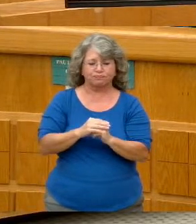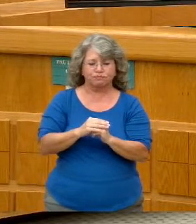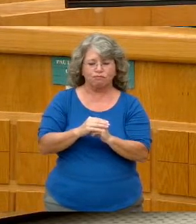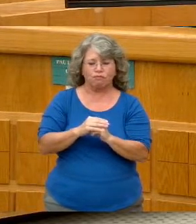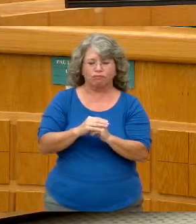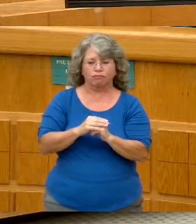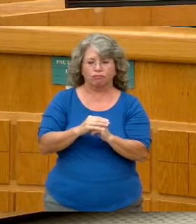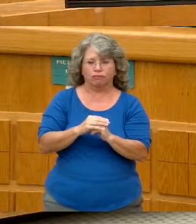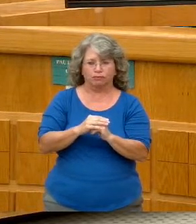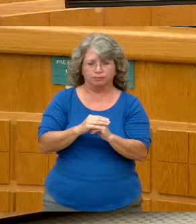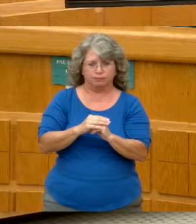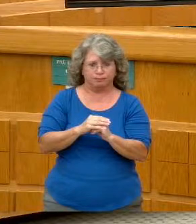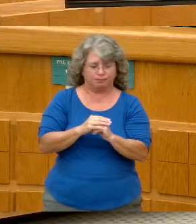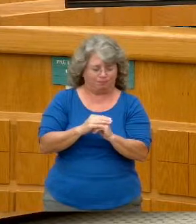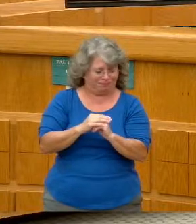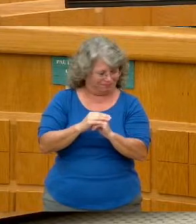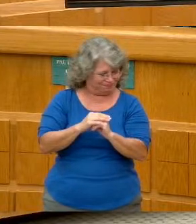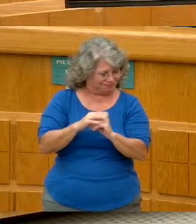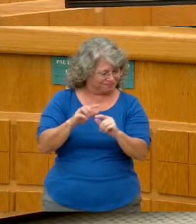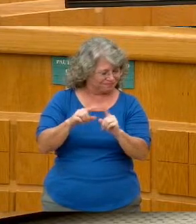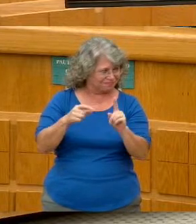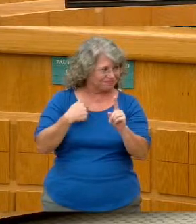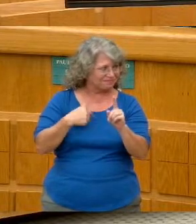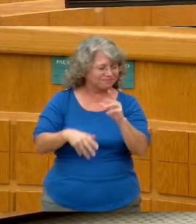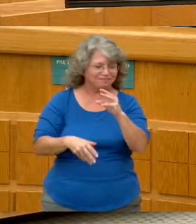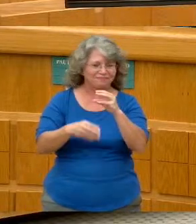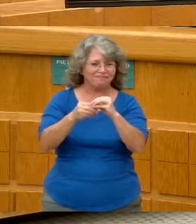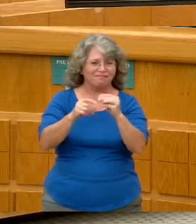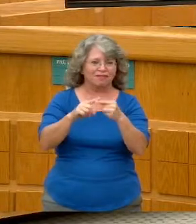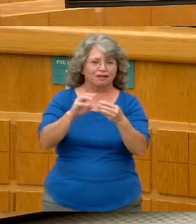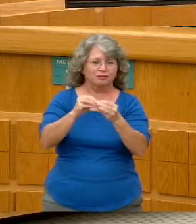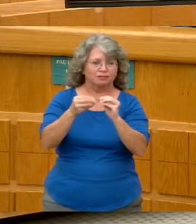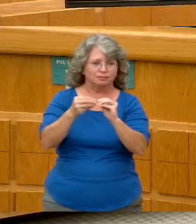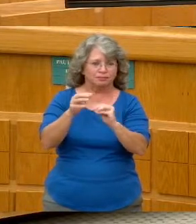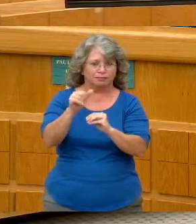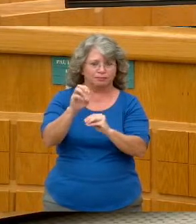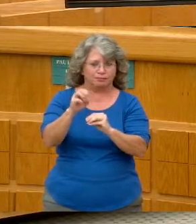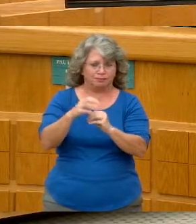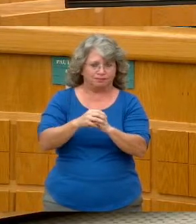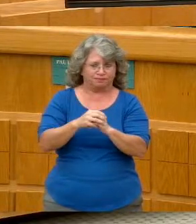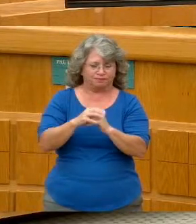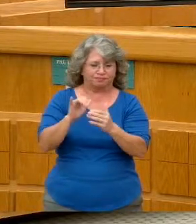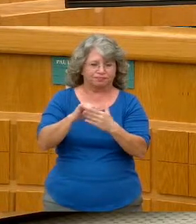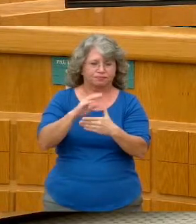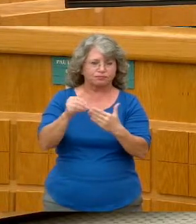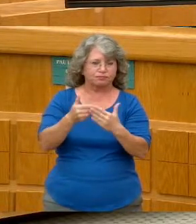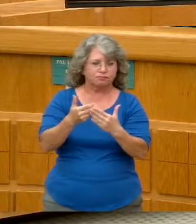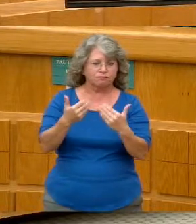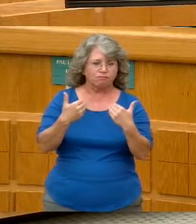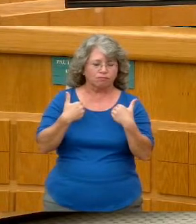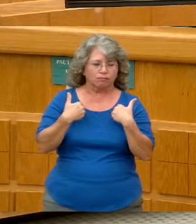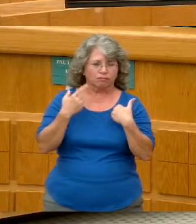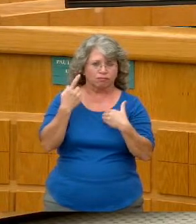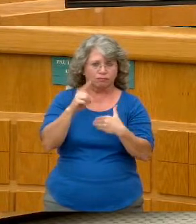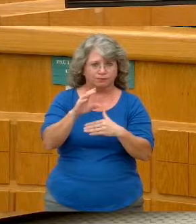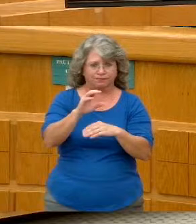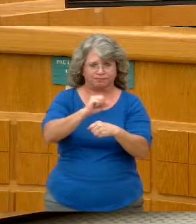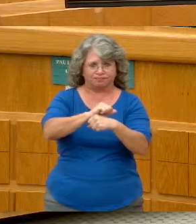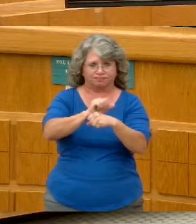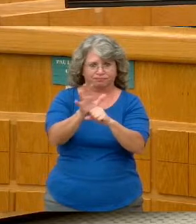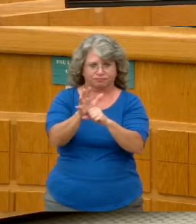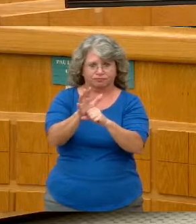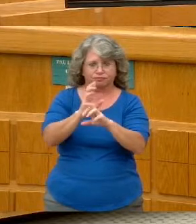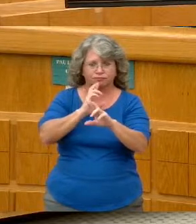but it does add to our number of cases. And that's all I have for the